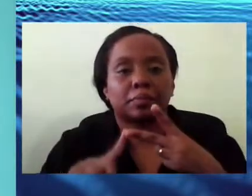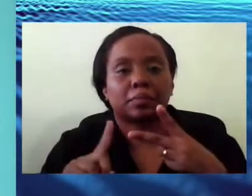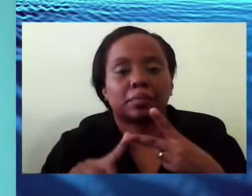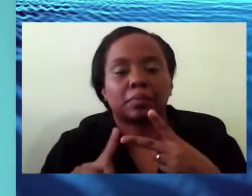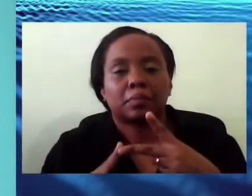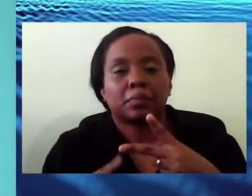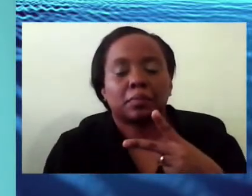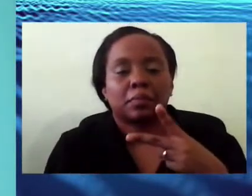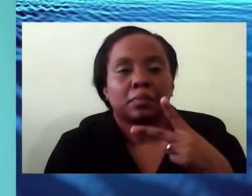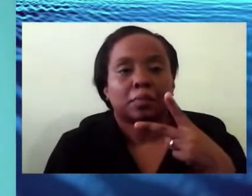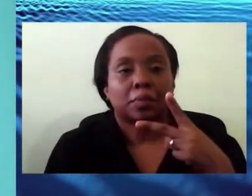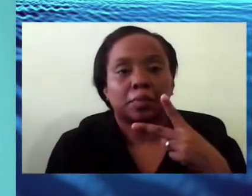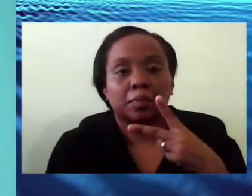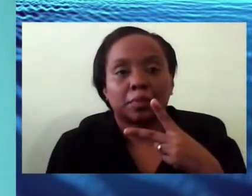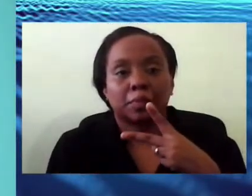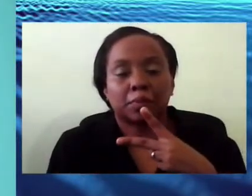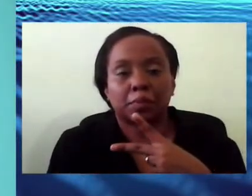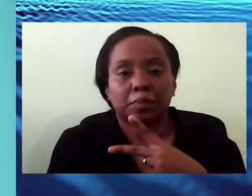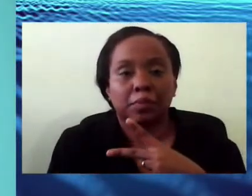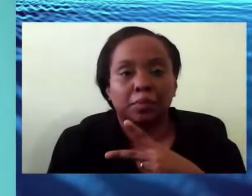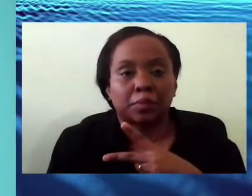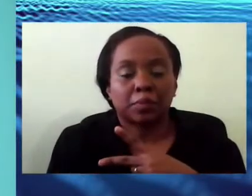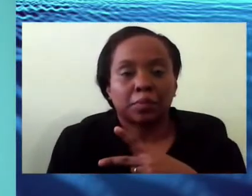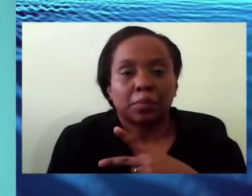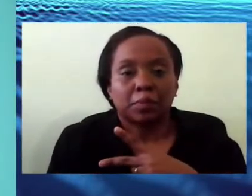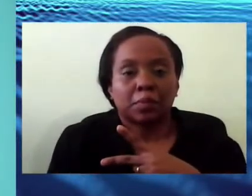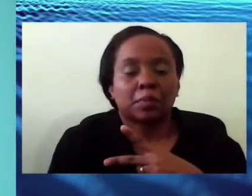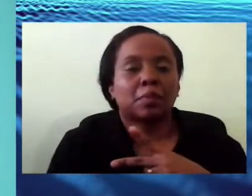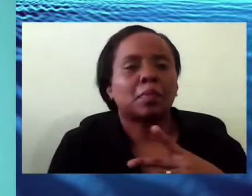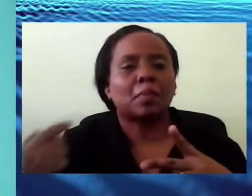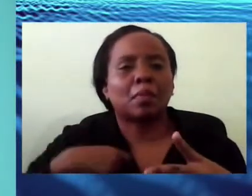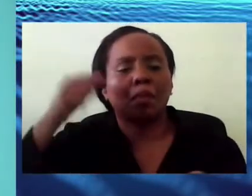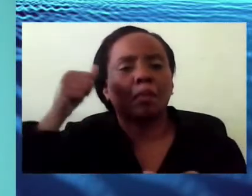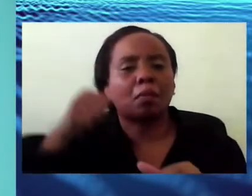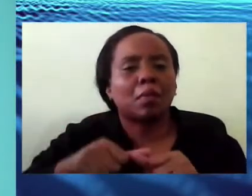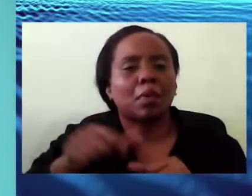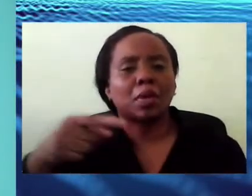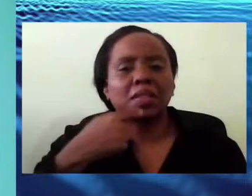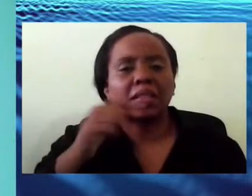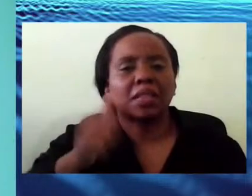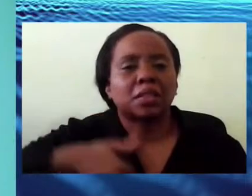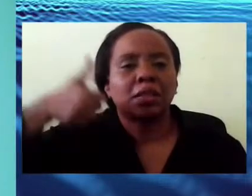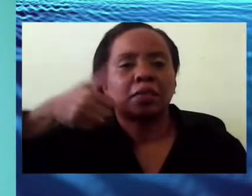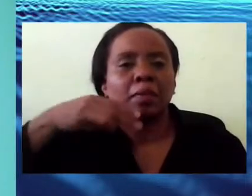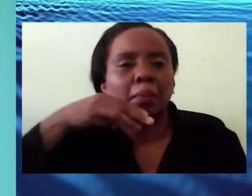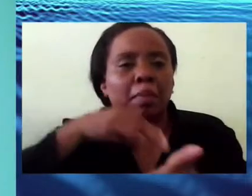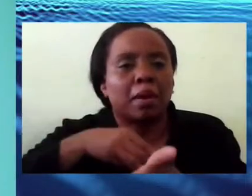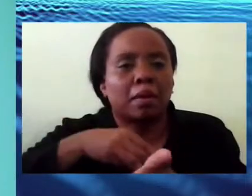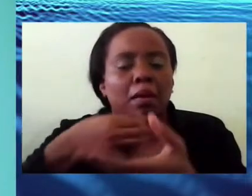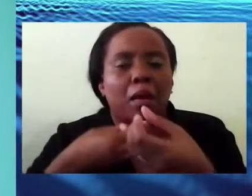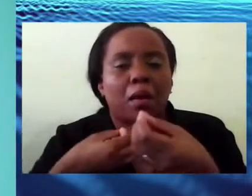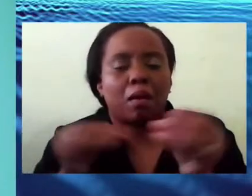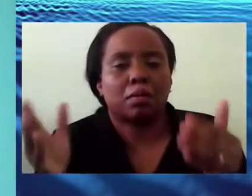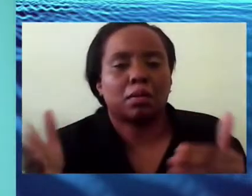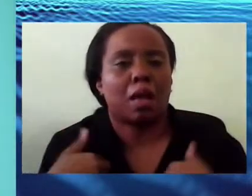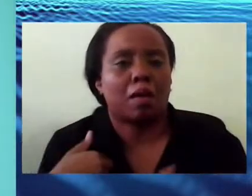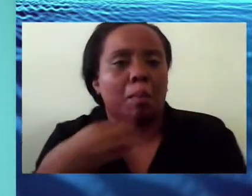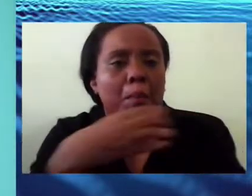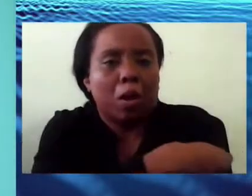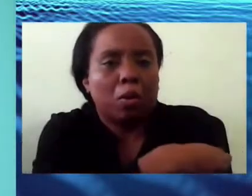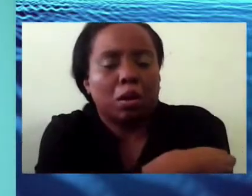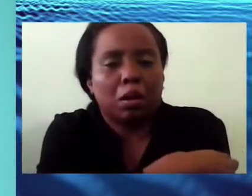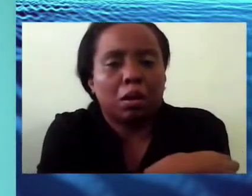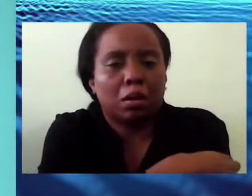for you, Minister, is I remember you saying that the Chief Medical Officer of Barbados has particular power within the framework of